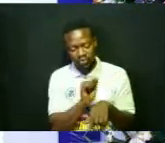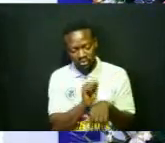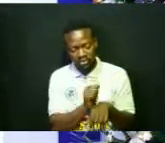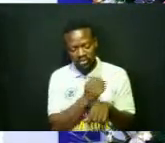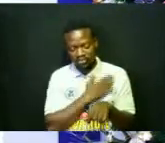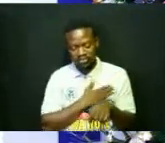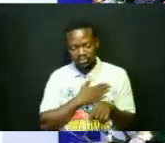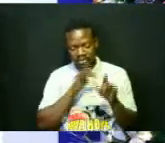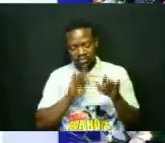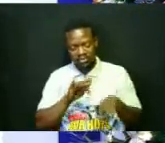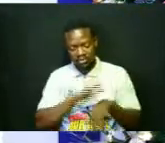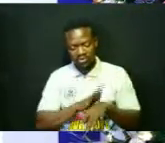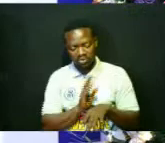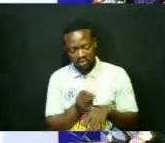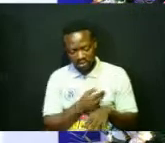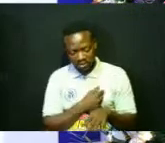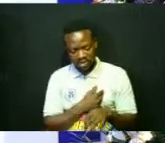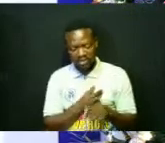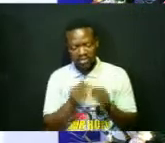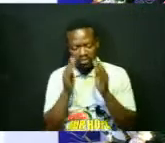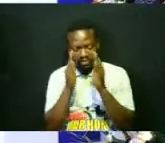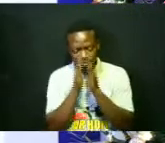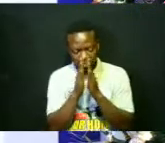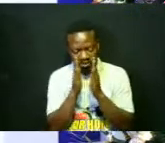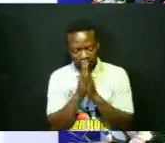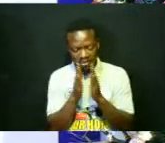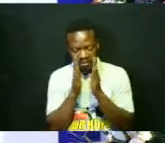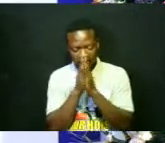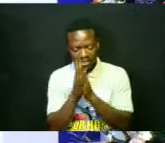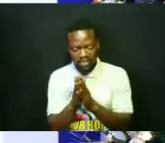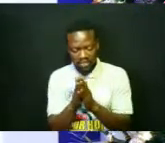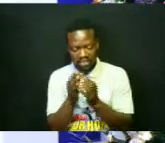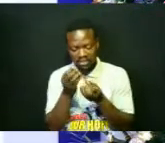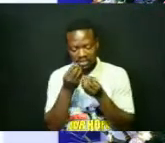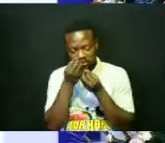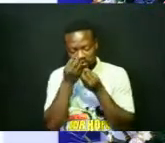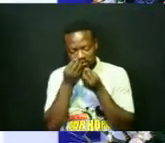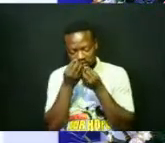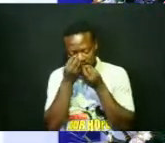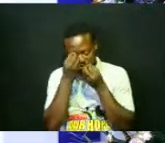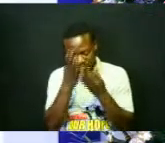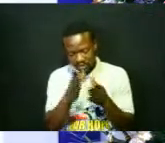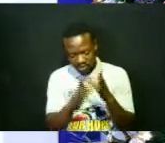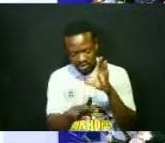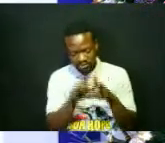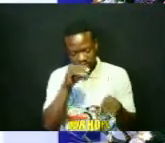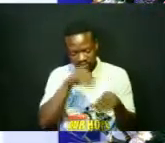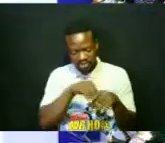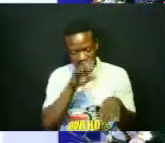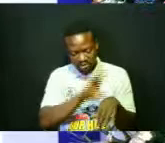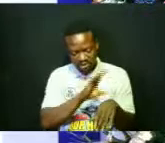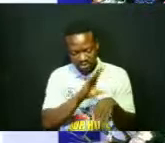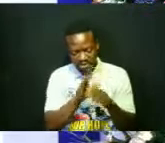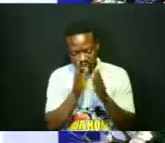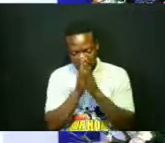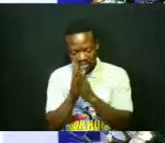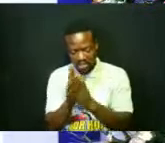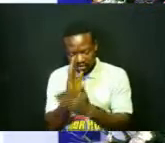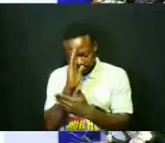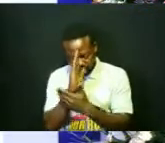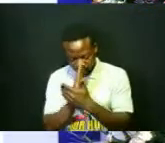have mercy. We ask for the spirit of obedience in the church. We ask for humility in the